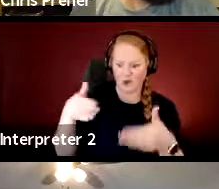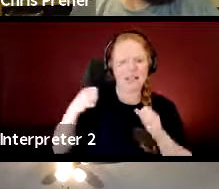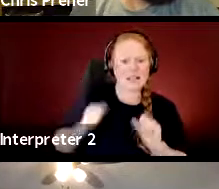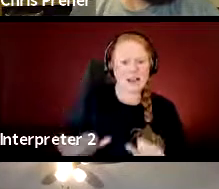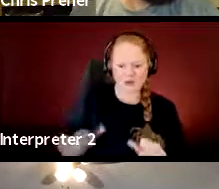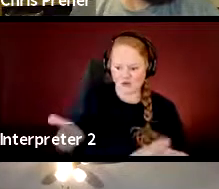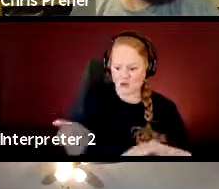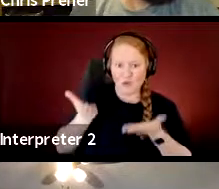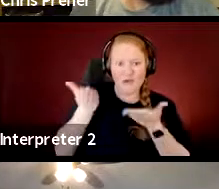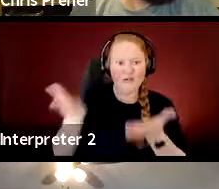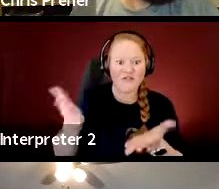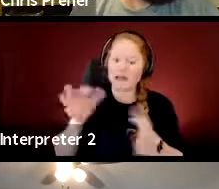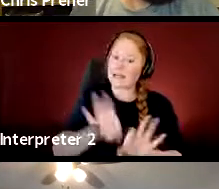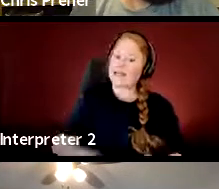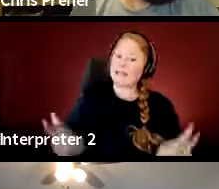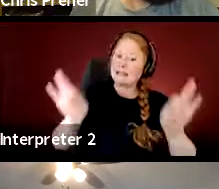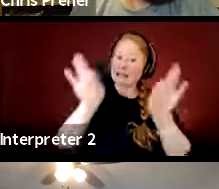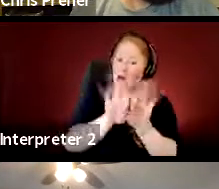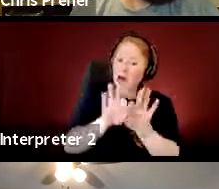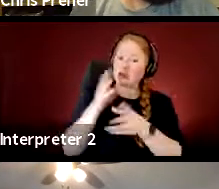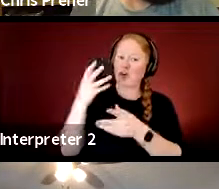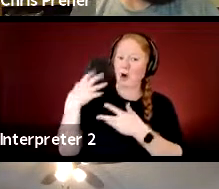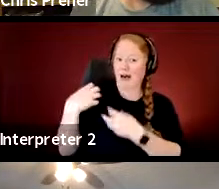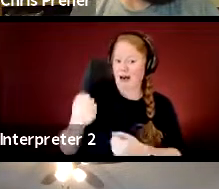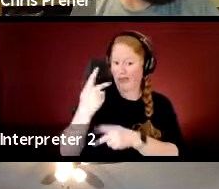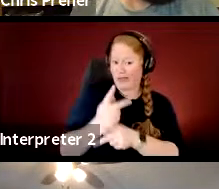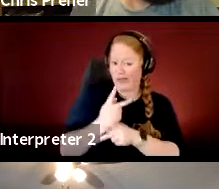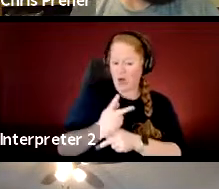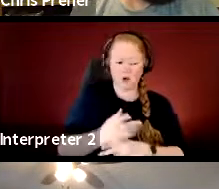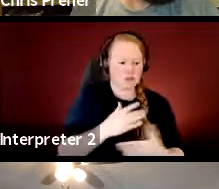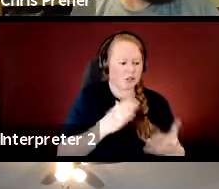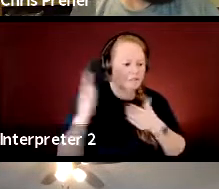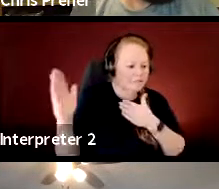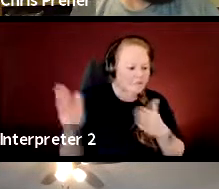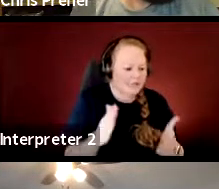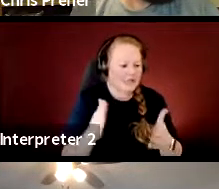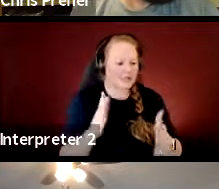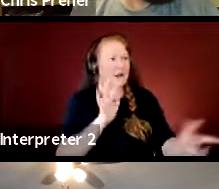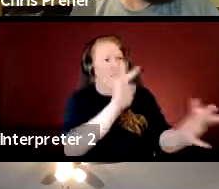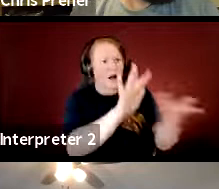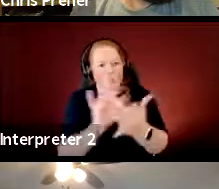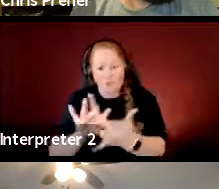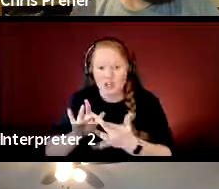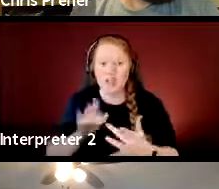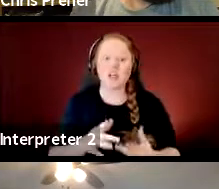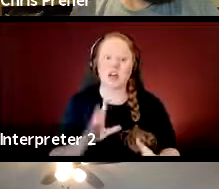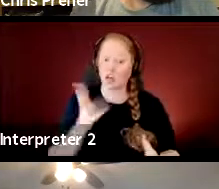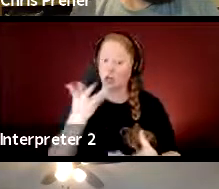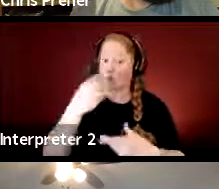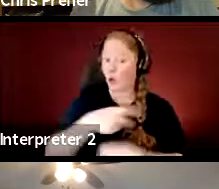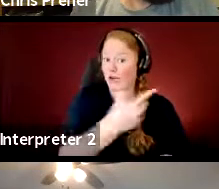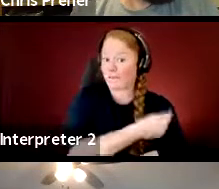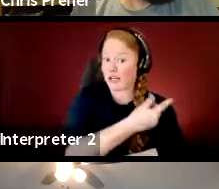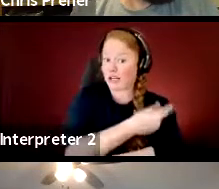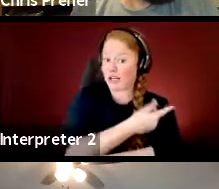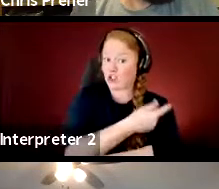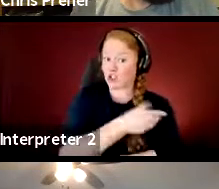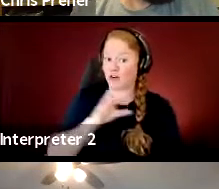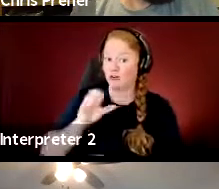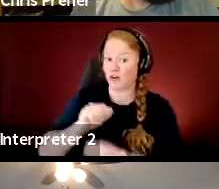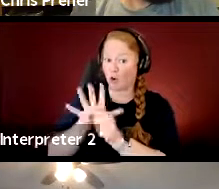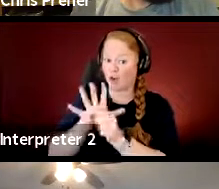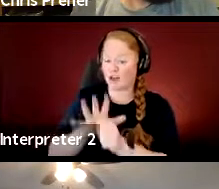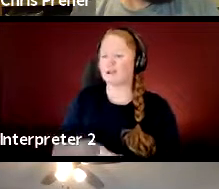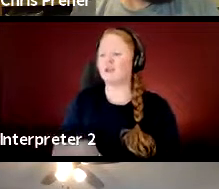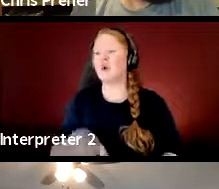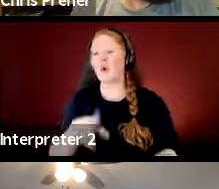essential healthcare services and coordinating community health outreach events, including COVID vaccination events, for those in the community who have often been